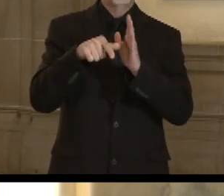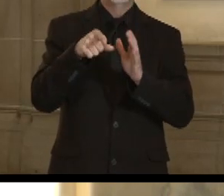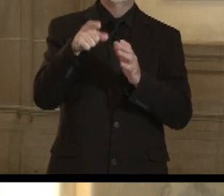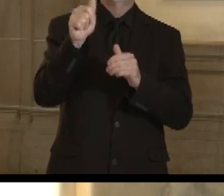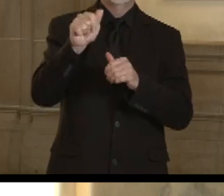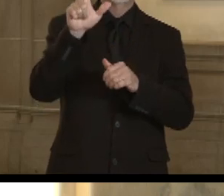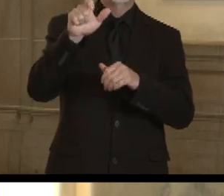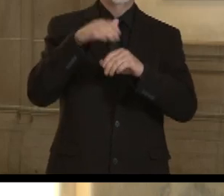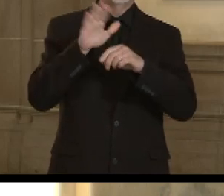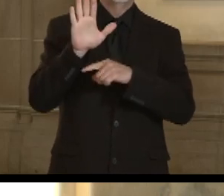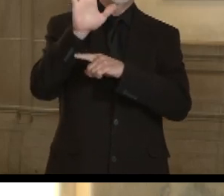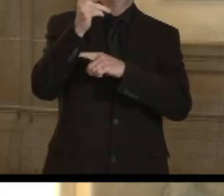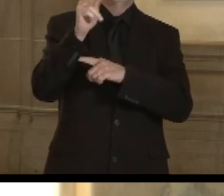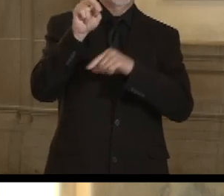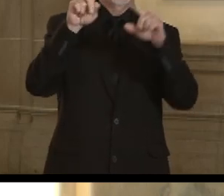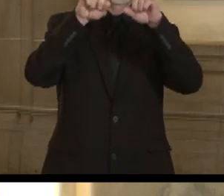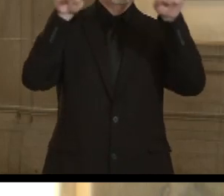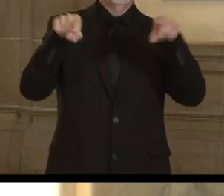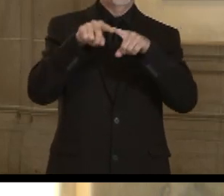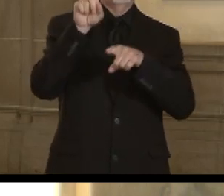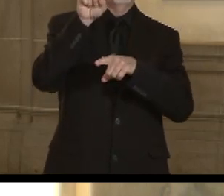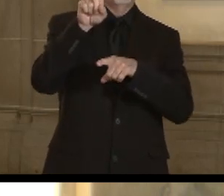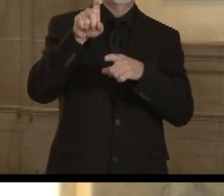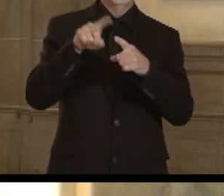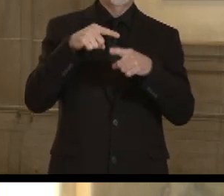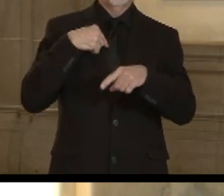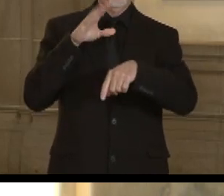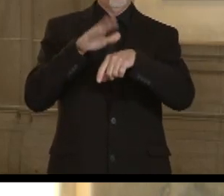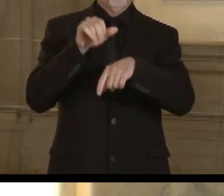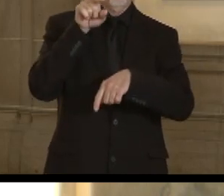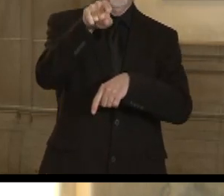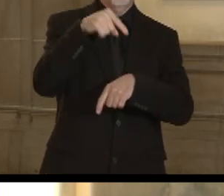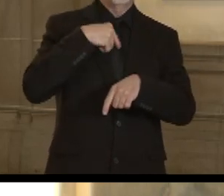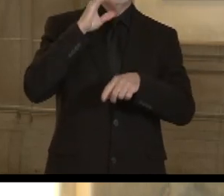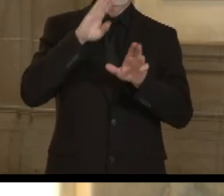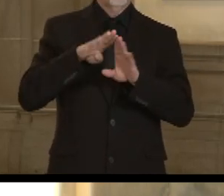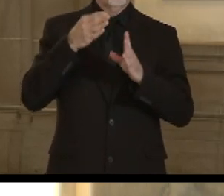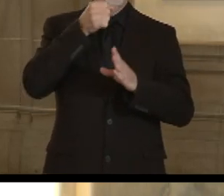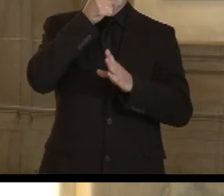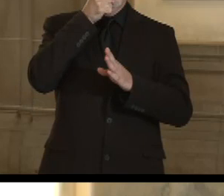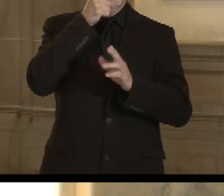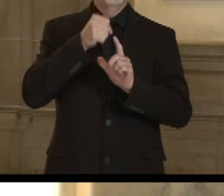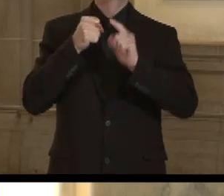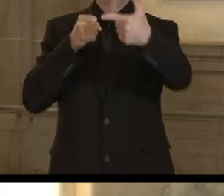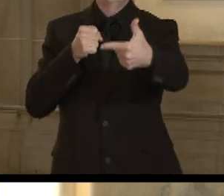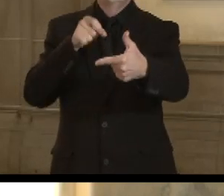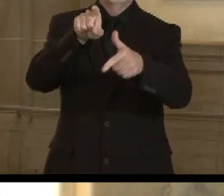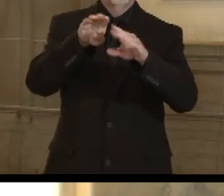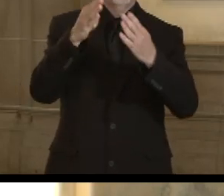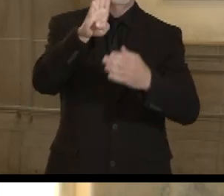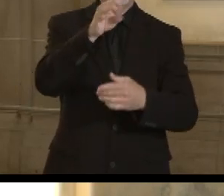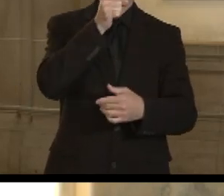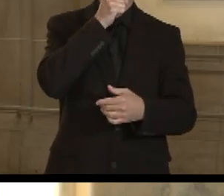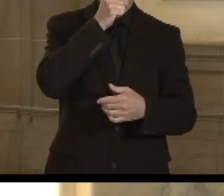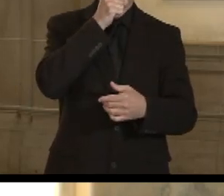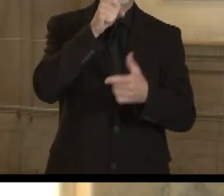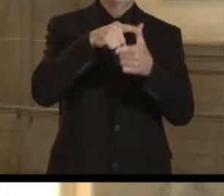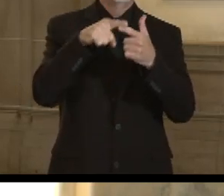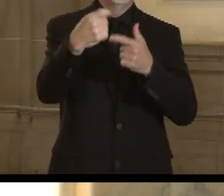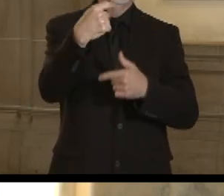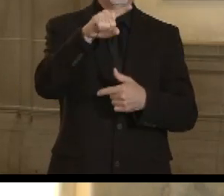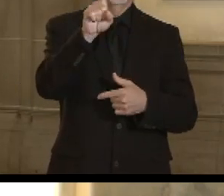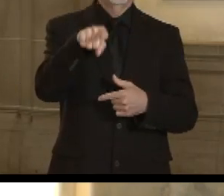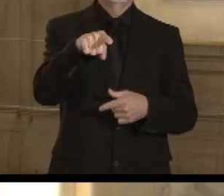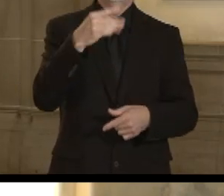you can click the Raise Your Hand button. When you are called upon, we will unmute your microphone, and then you also will have to unmute